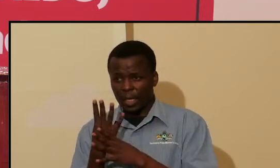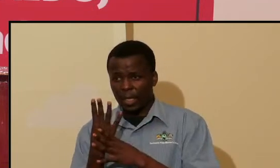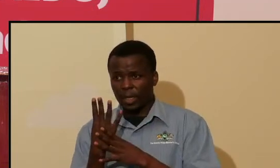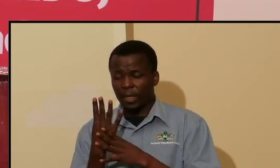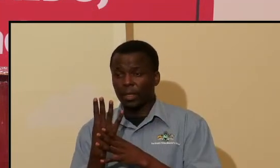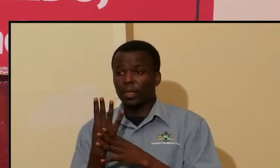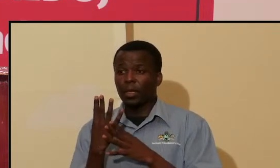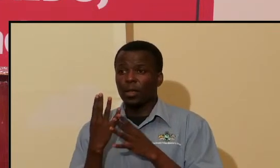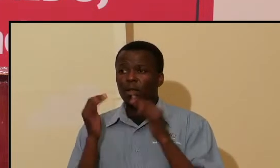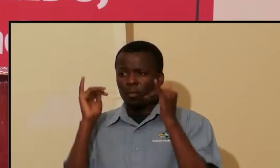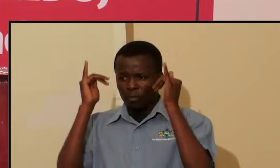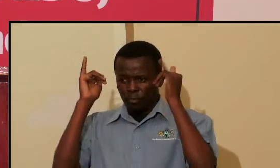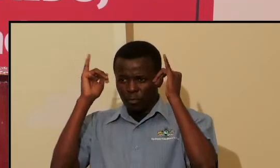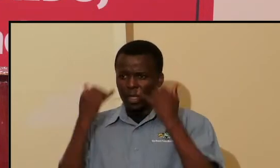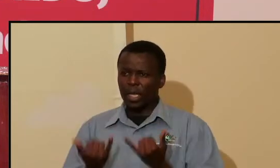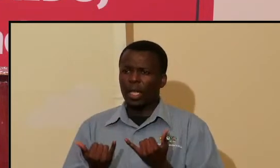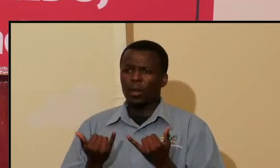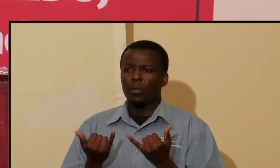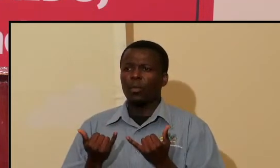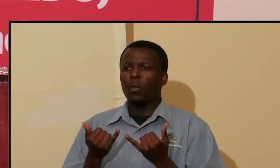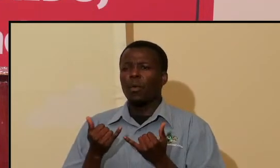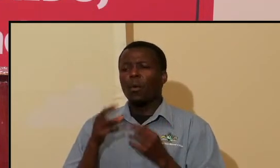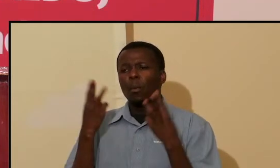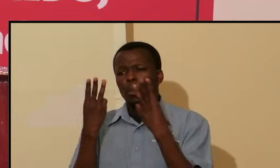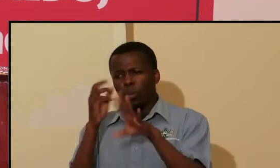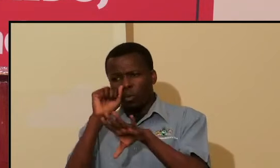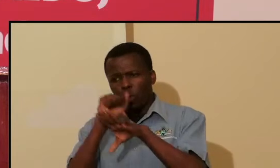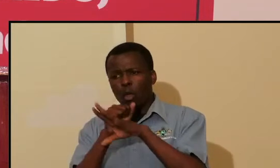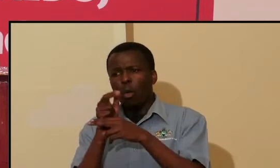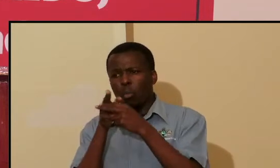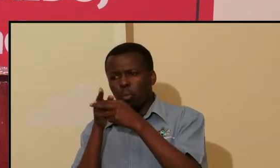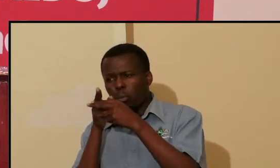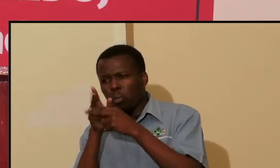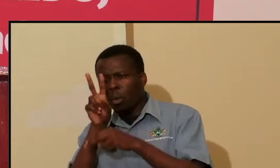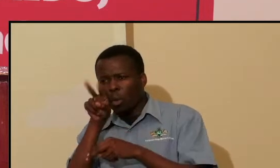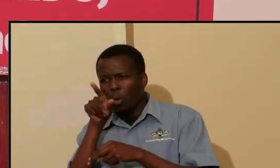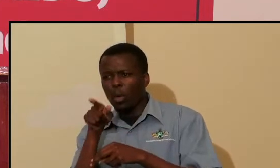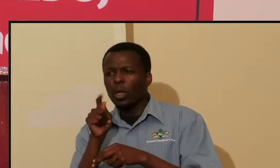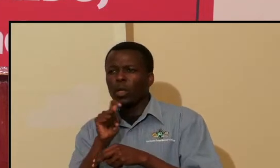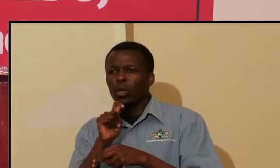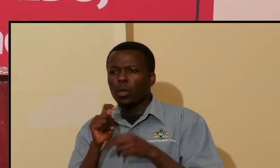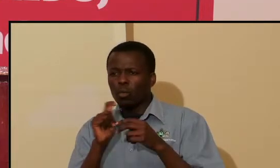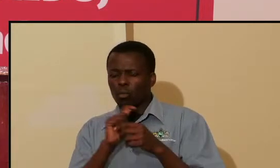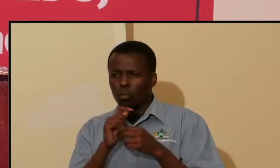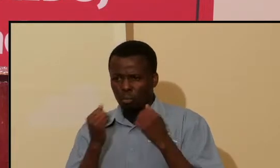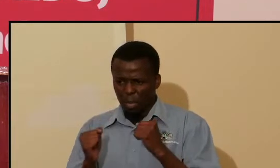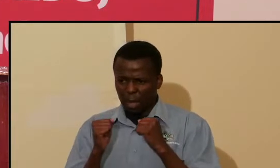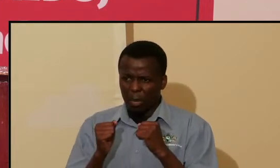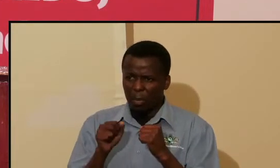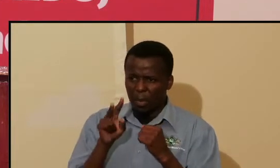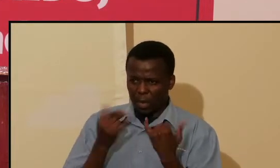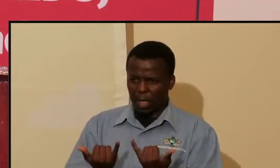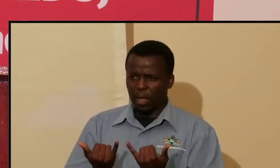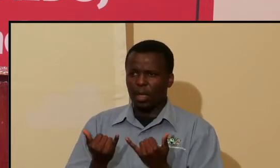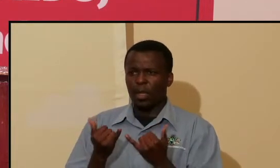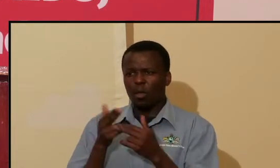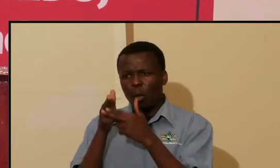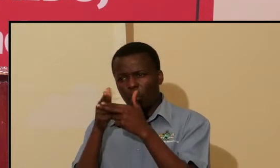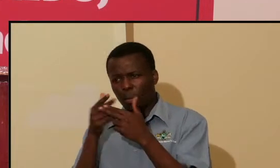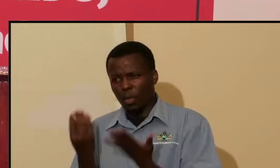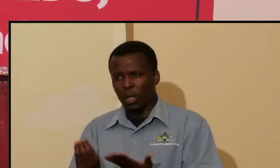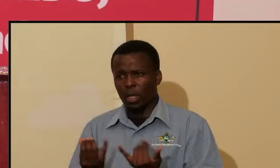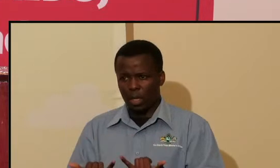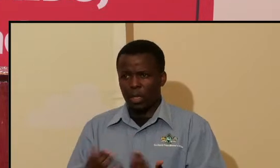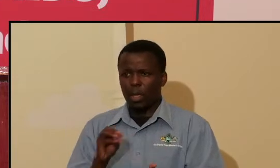virtual platforms in line with COVID-19 regulations, which discourage the gathering of people in large numbers. So we are on our social